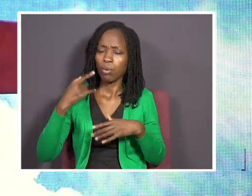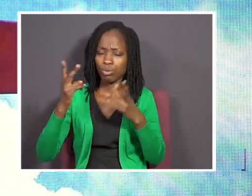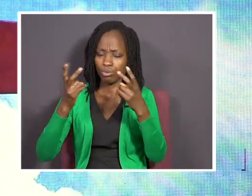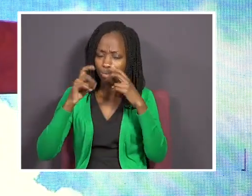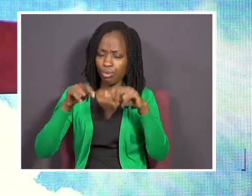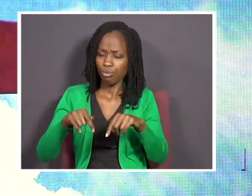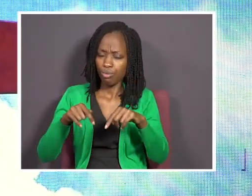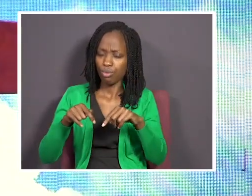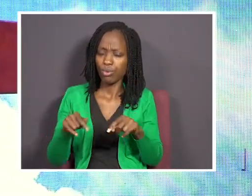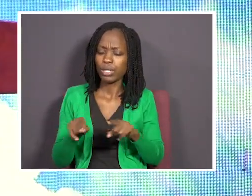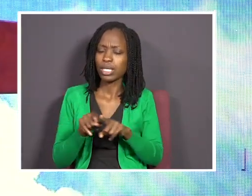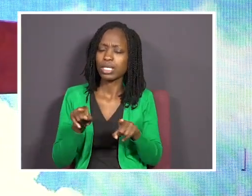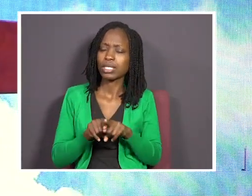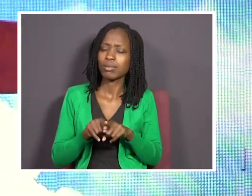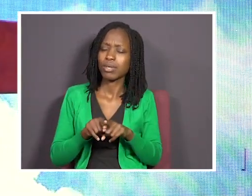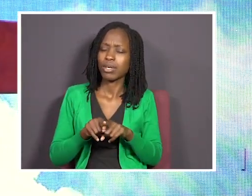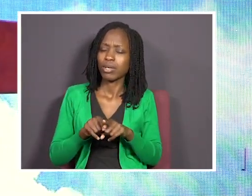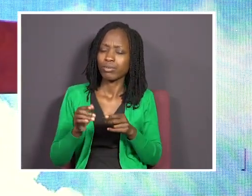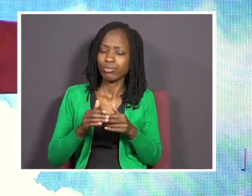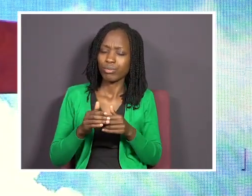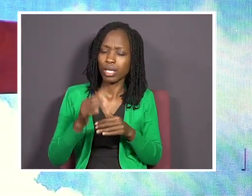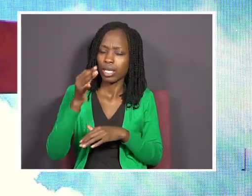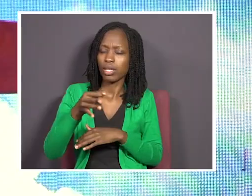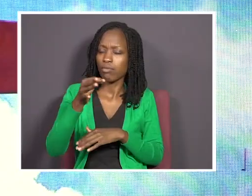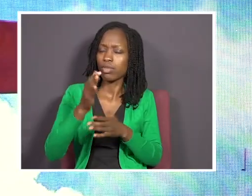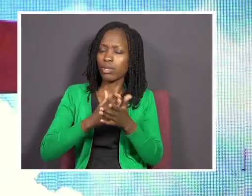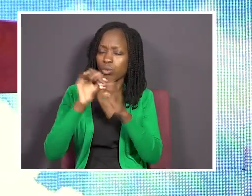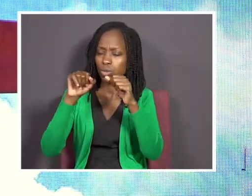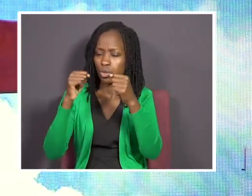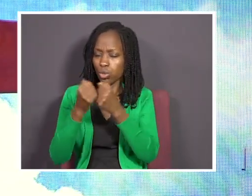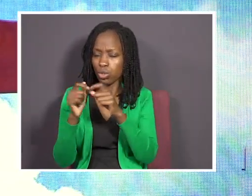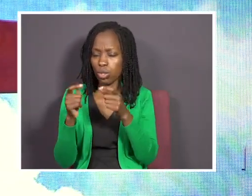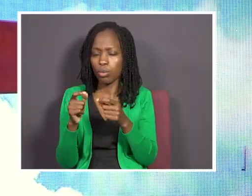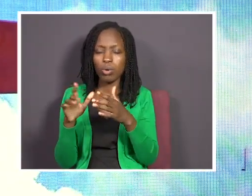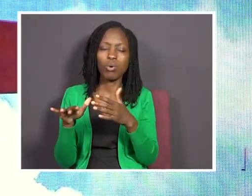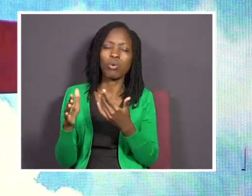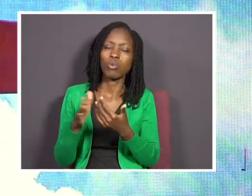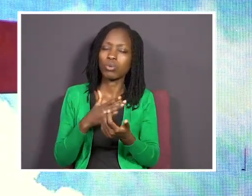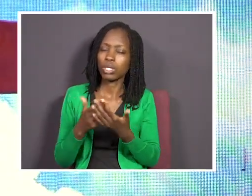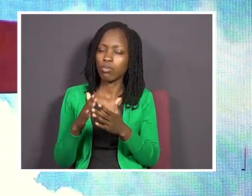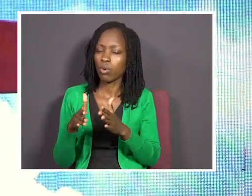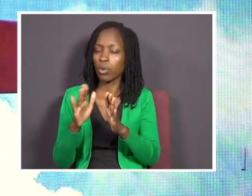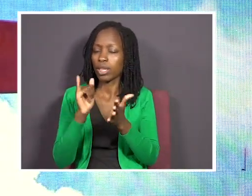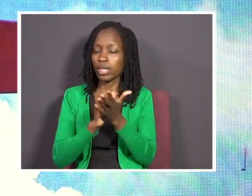hear this even in days to come through the social media or